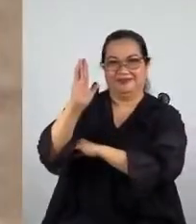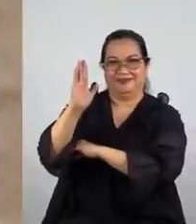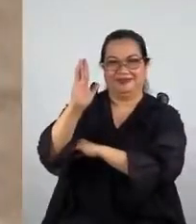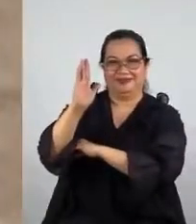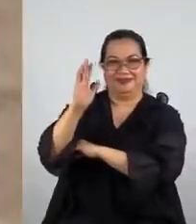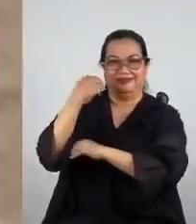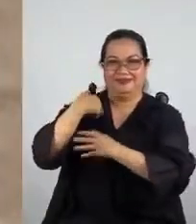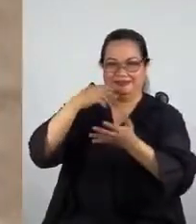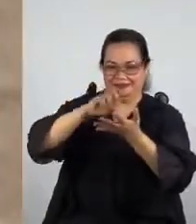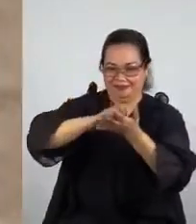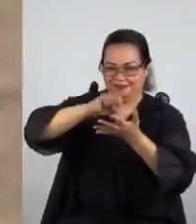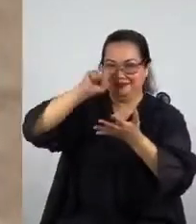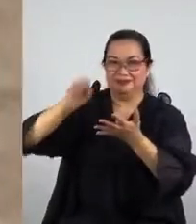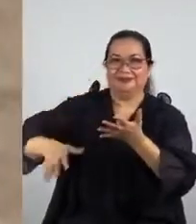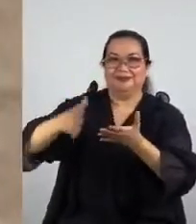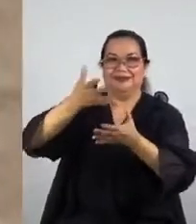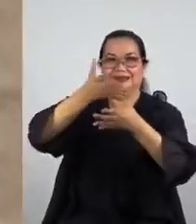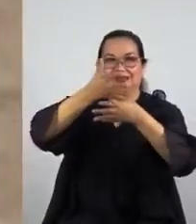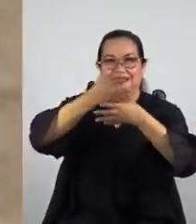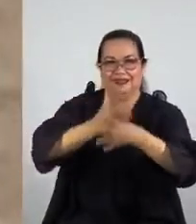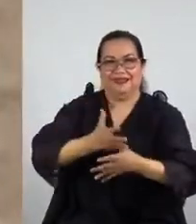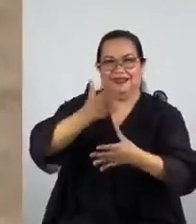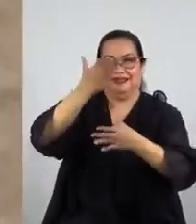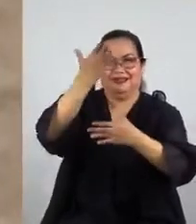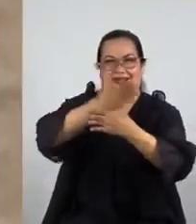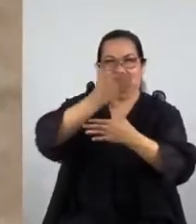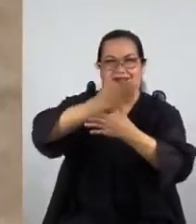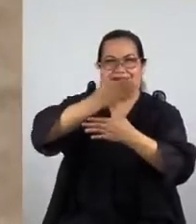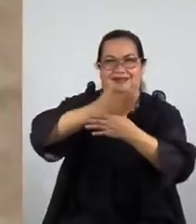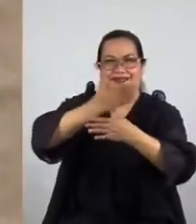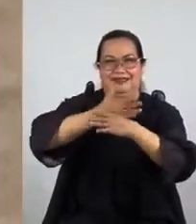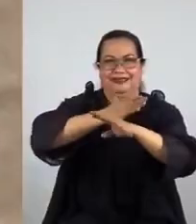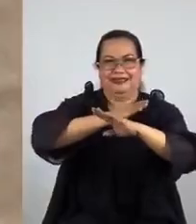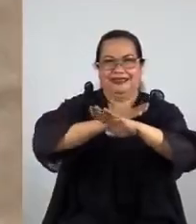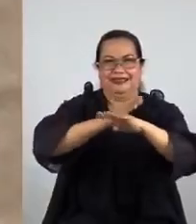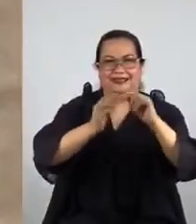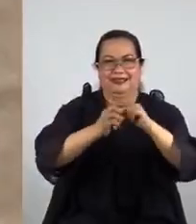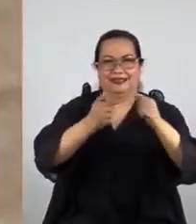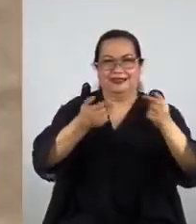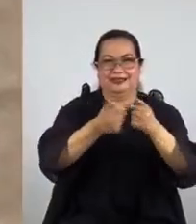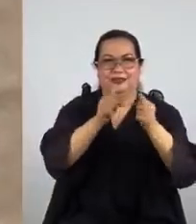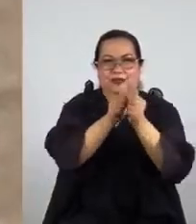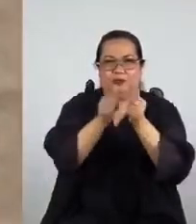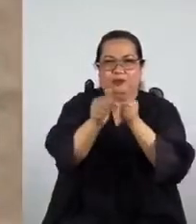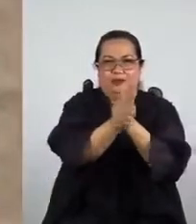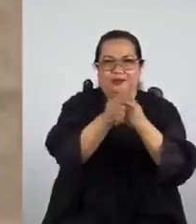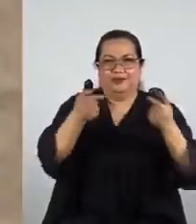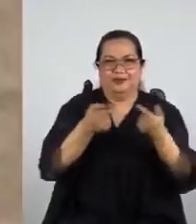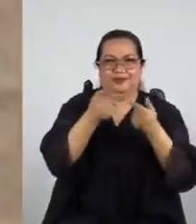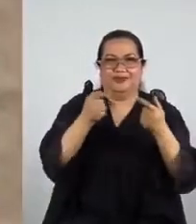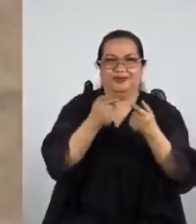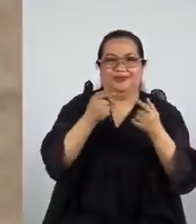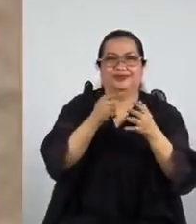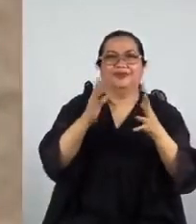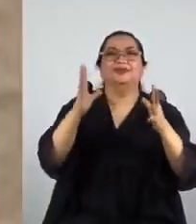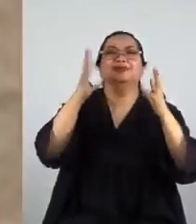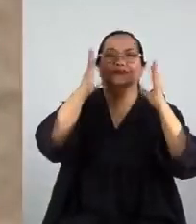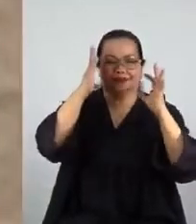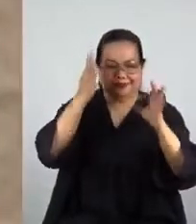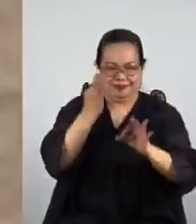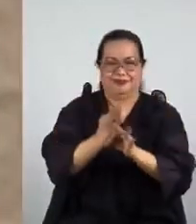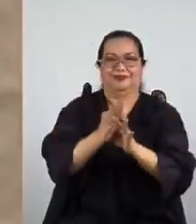They eliminated encumbrances that weighed them down. They avoided sin. They embraced their life of faith.